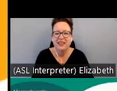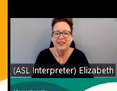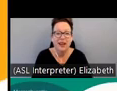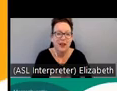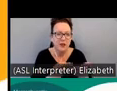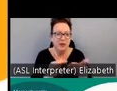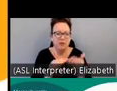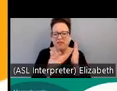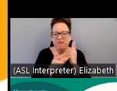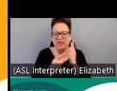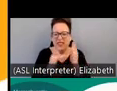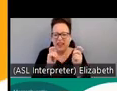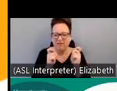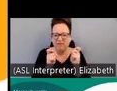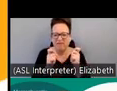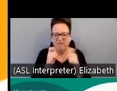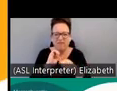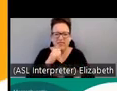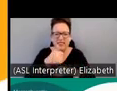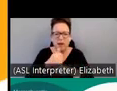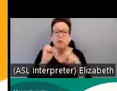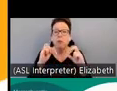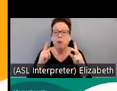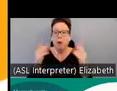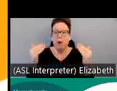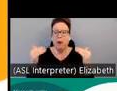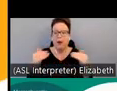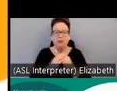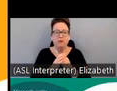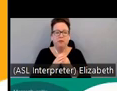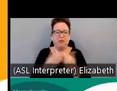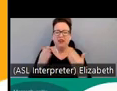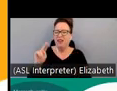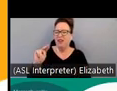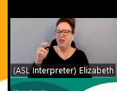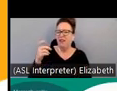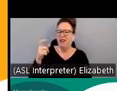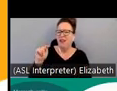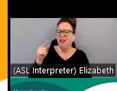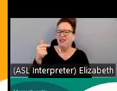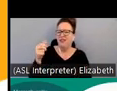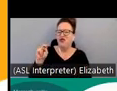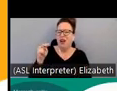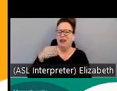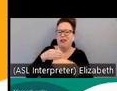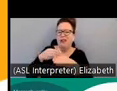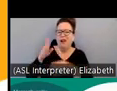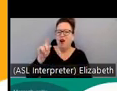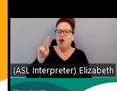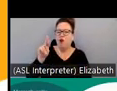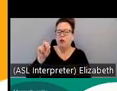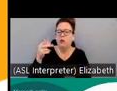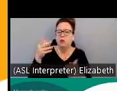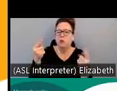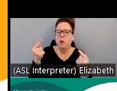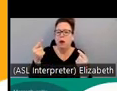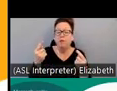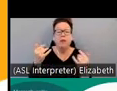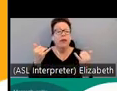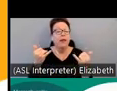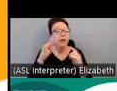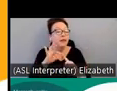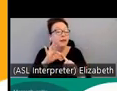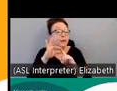move it back to the beginning. Okay. So what is NextGen Careers? This is a special